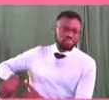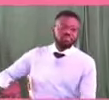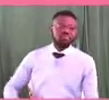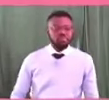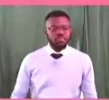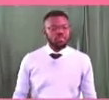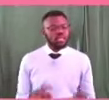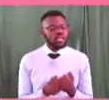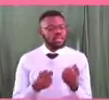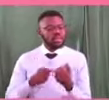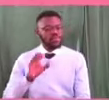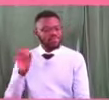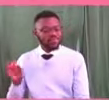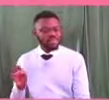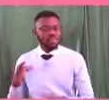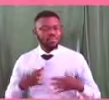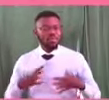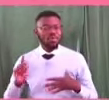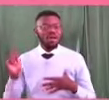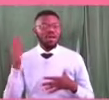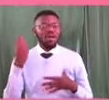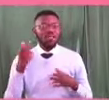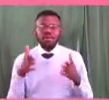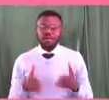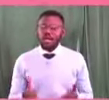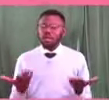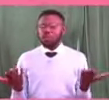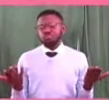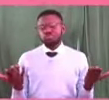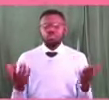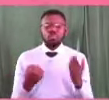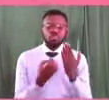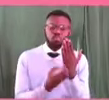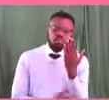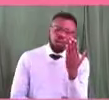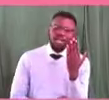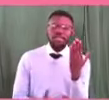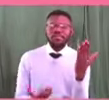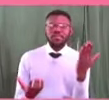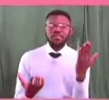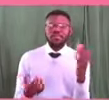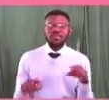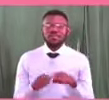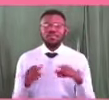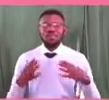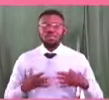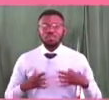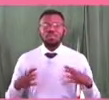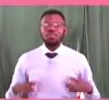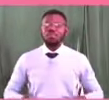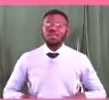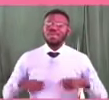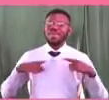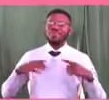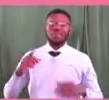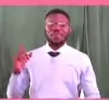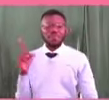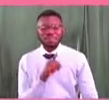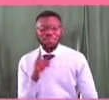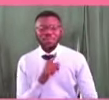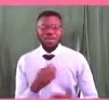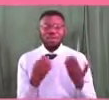16% of Kenyans today live below the poverty line. The number of people living in extreme poverty